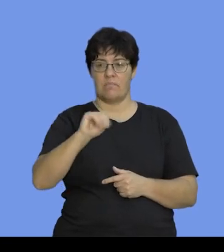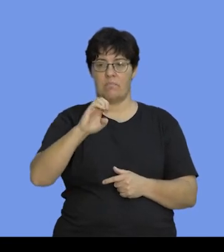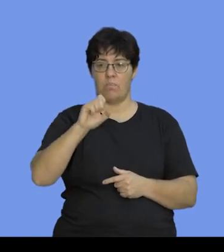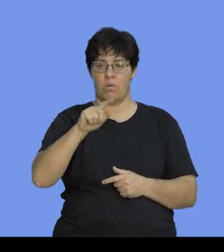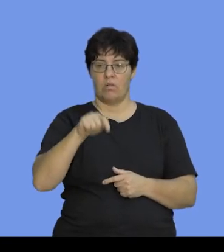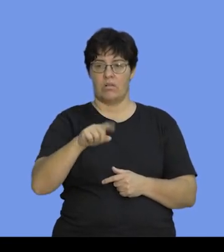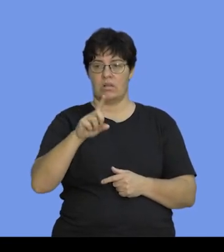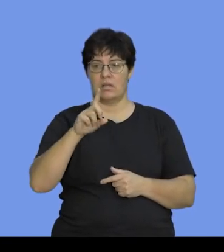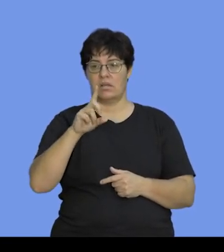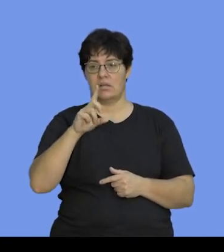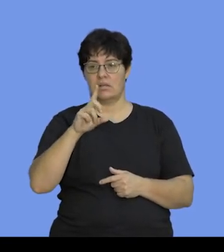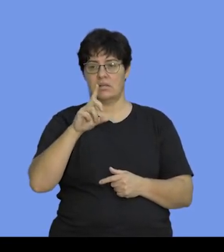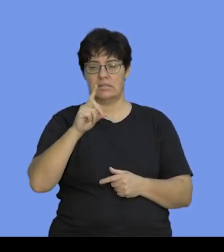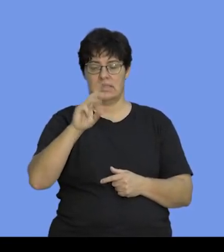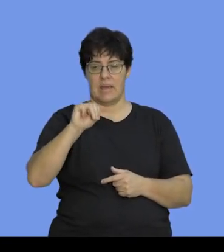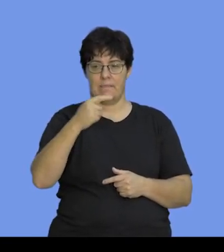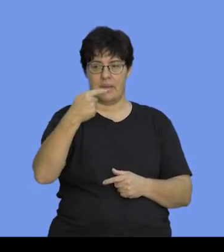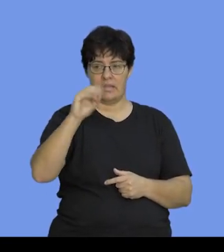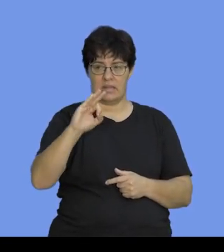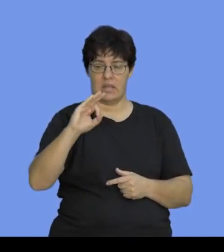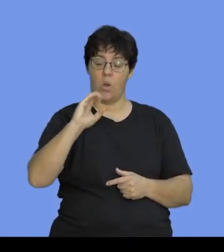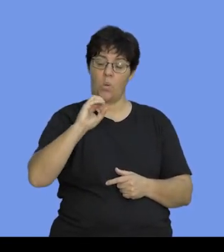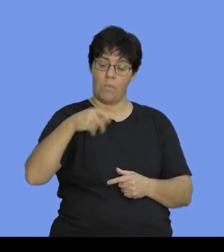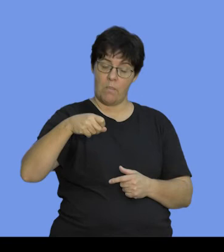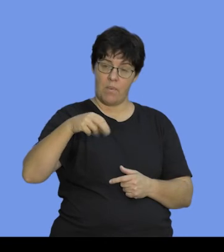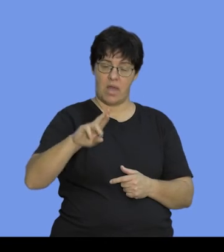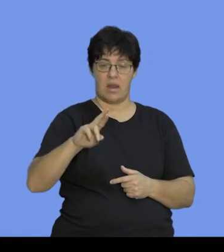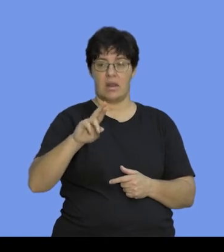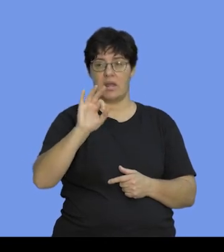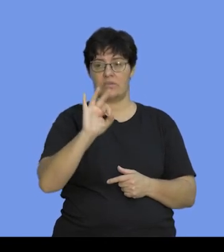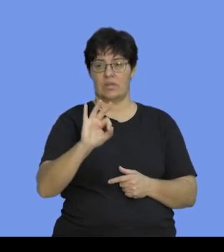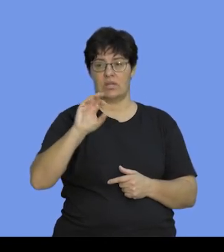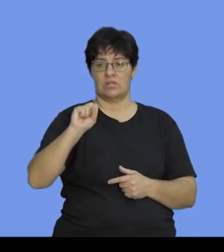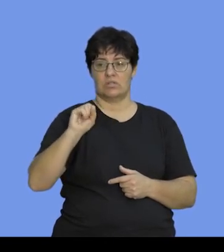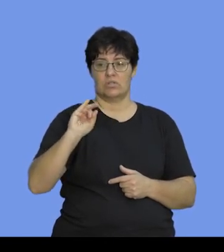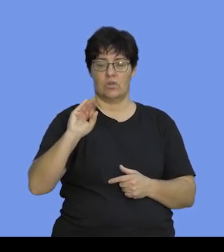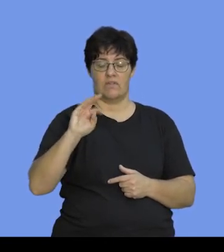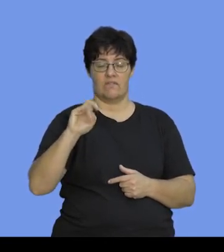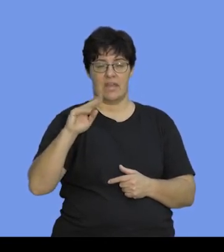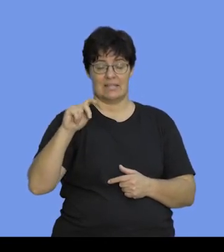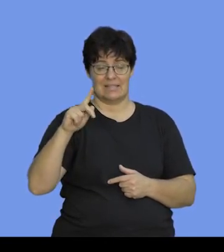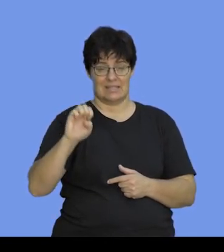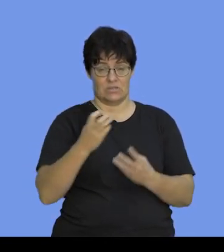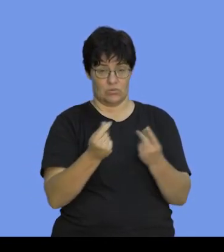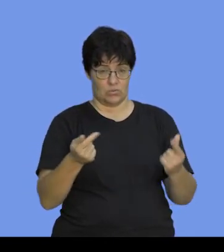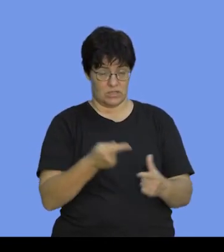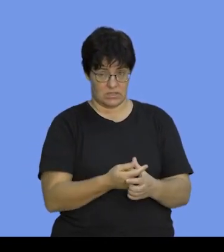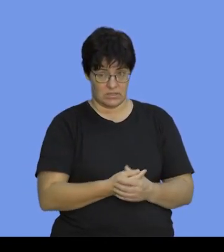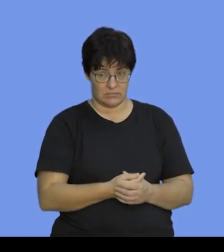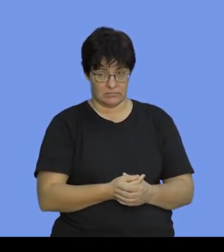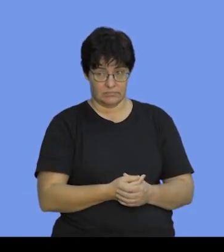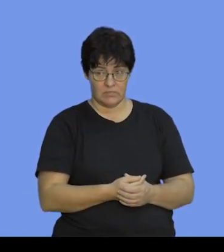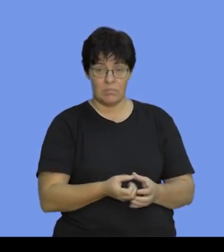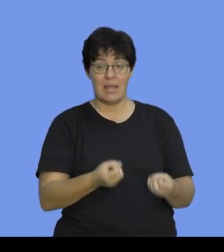we have? We've got the volume, right? So that's the volume, okay? Now this volume is given in